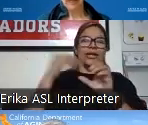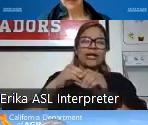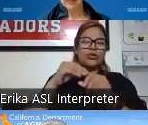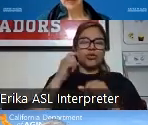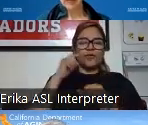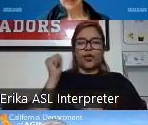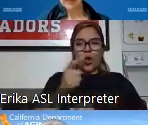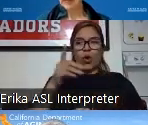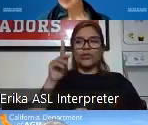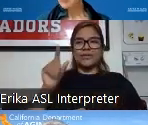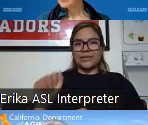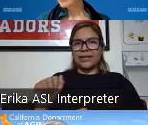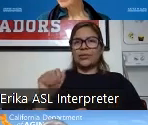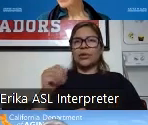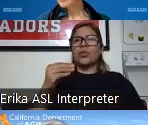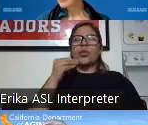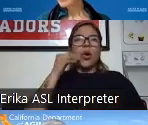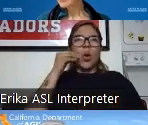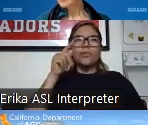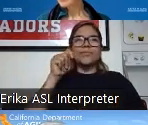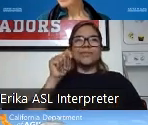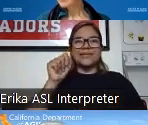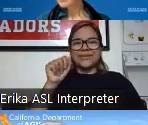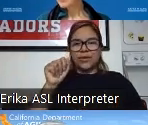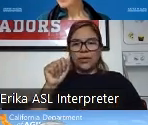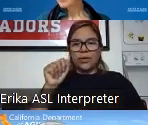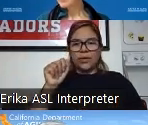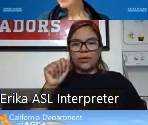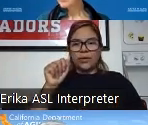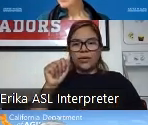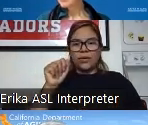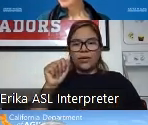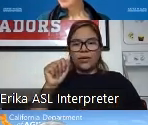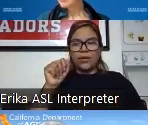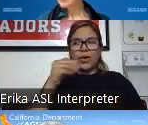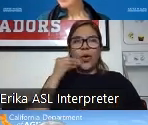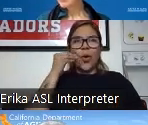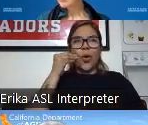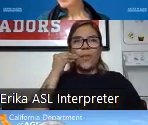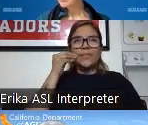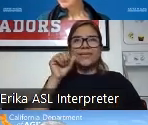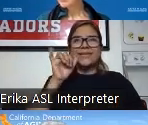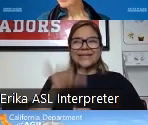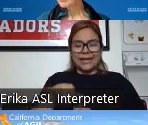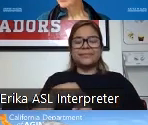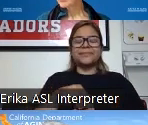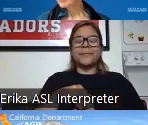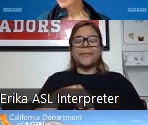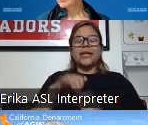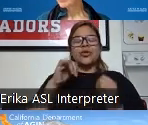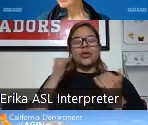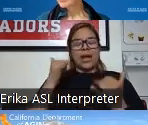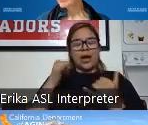And we want Olmsted. And I want to know, in terms of the transportation, how we're going